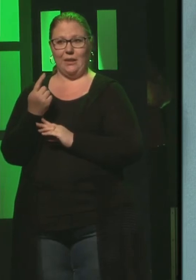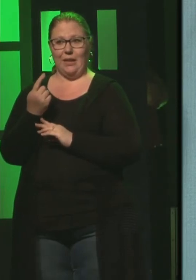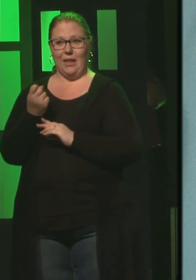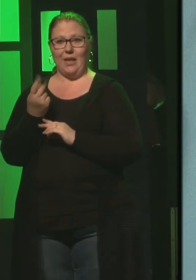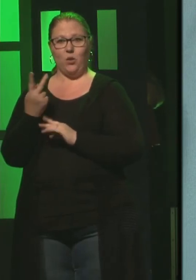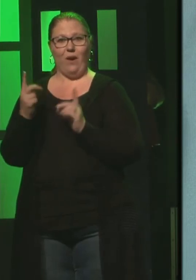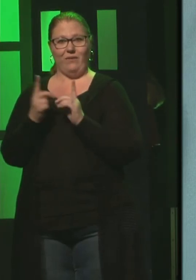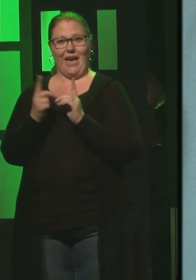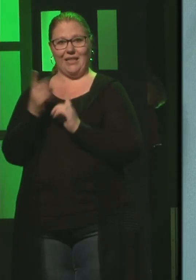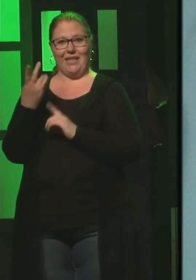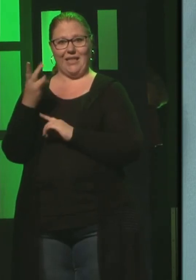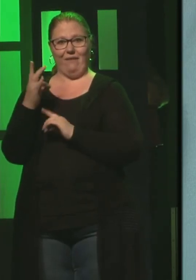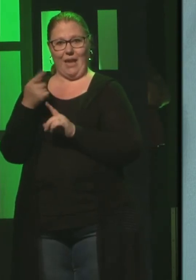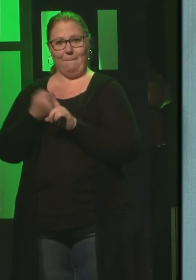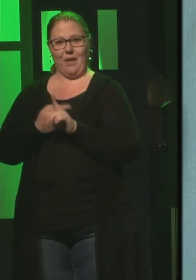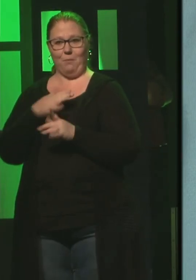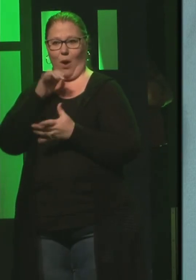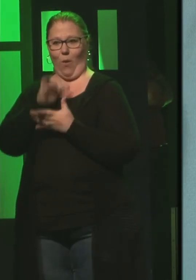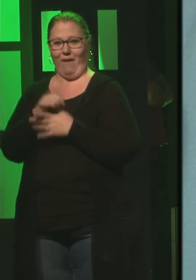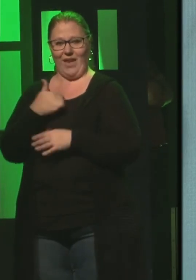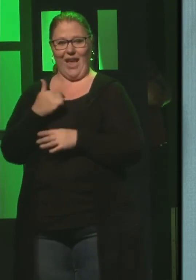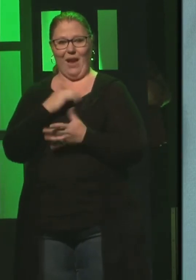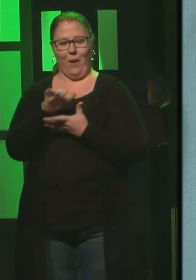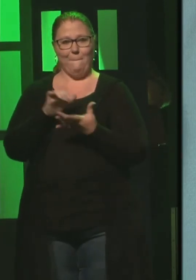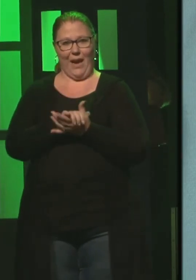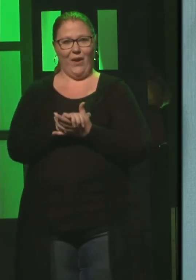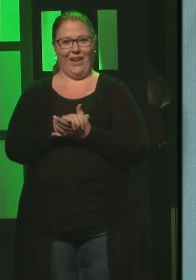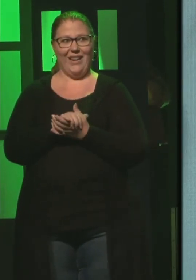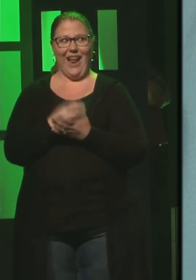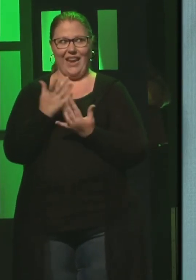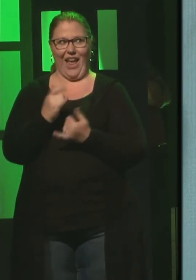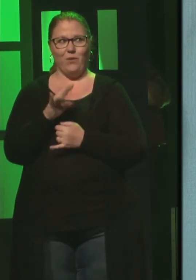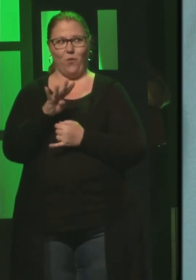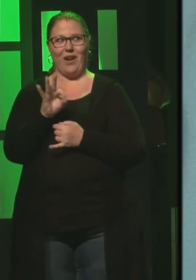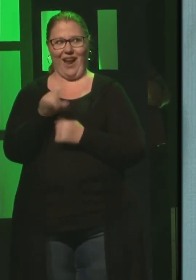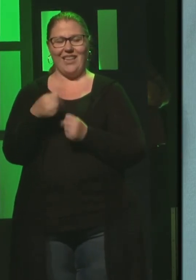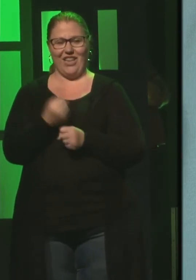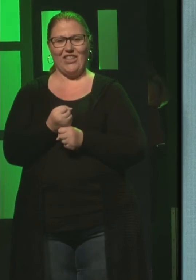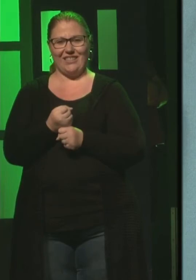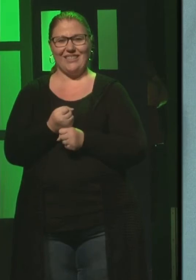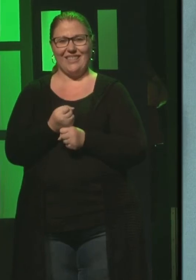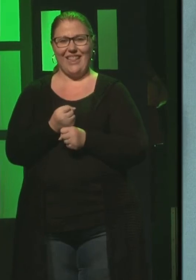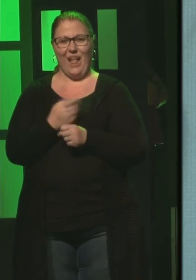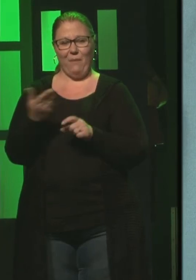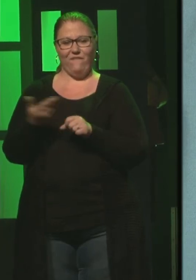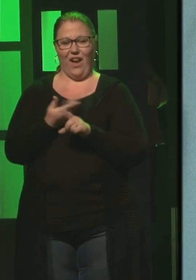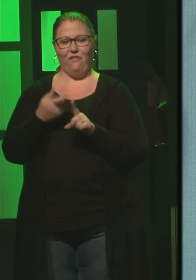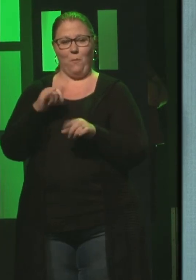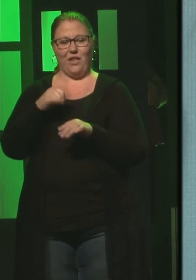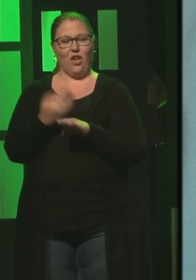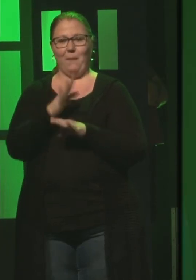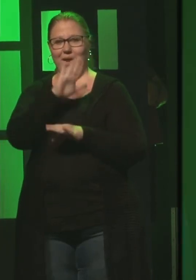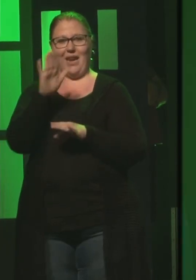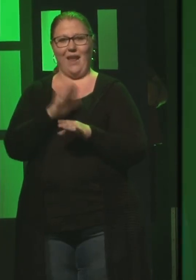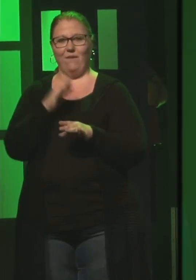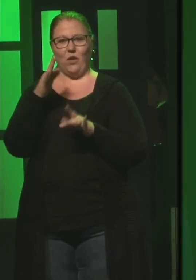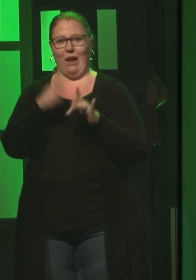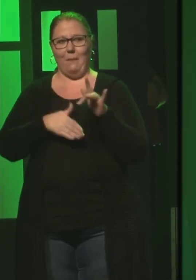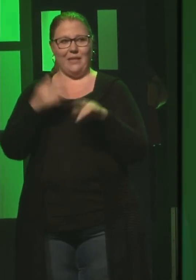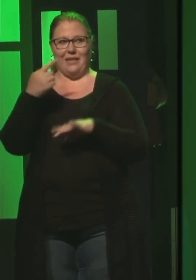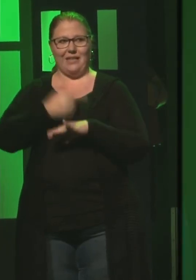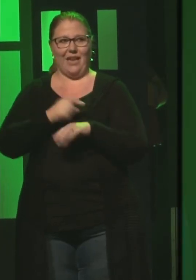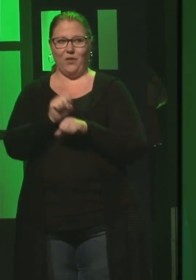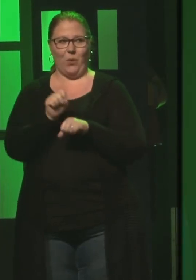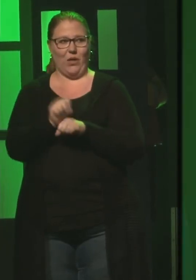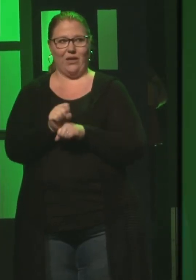months, Karen and I were married, and it's been 49 years. I've been fired from my job twice, but never missed a day's work.